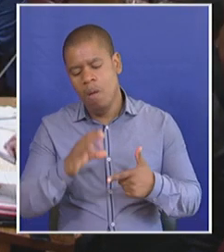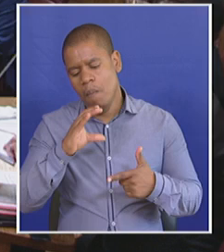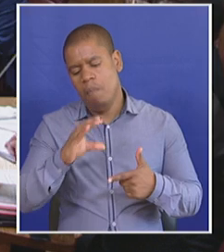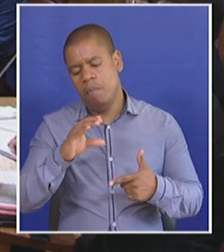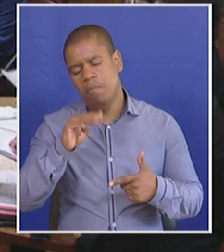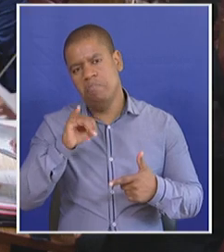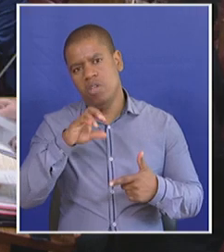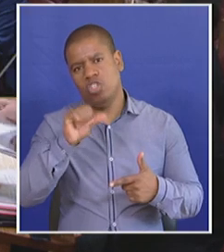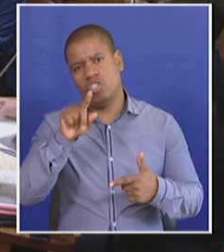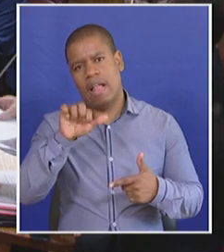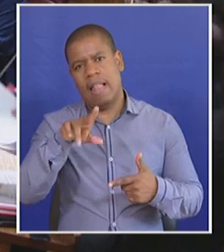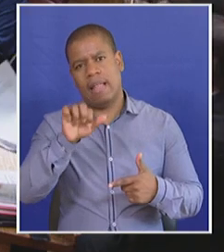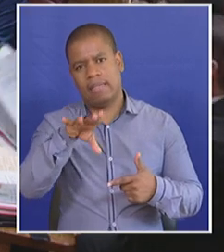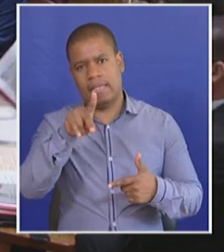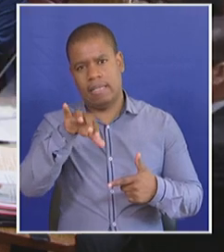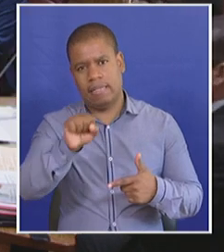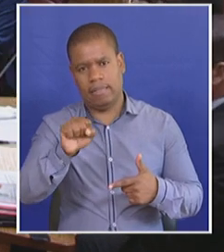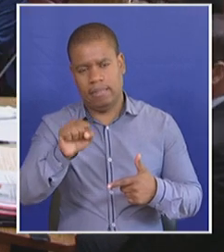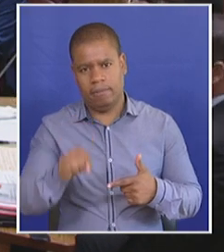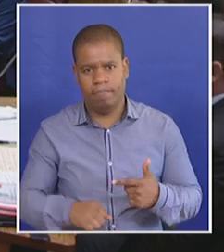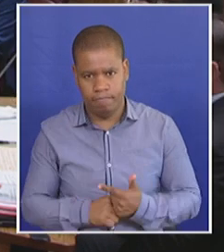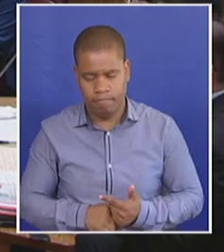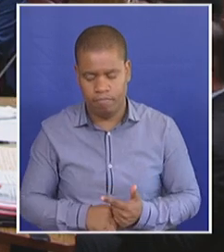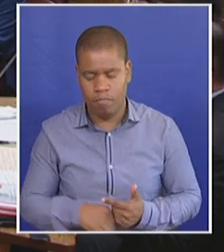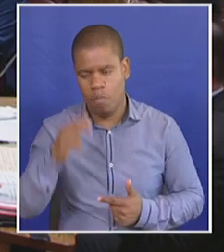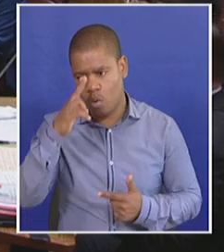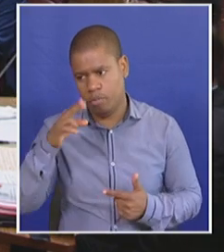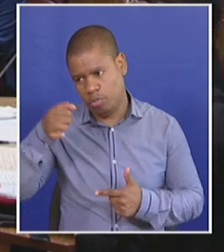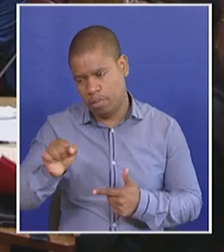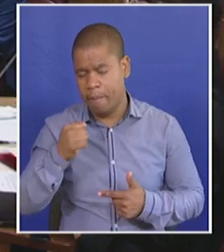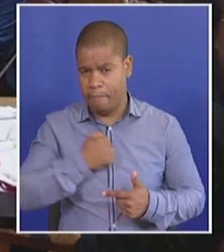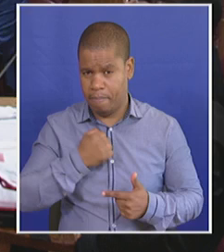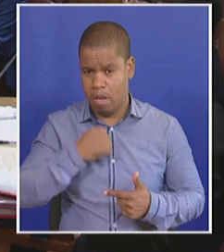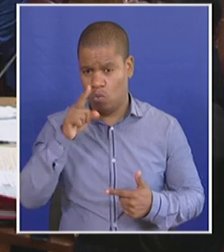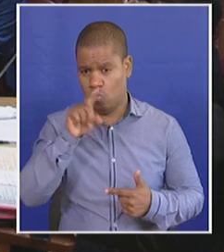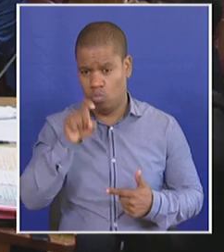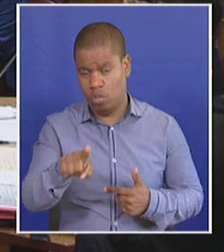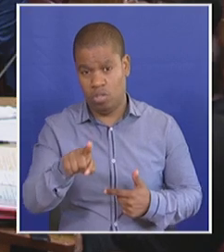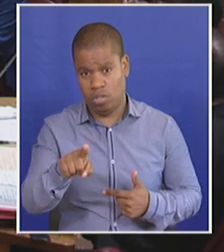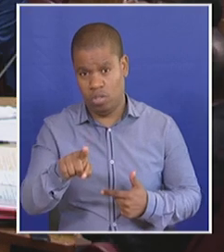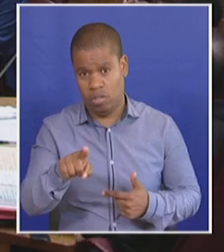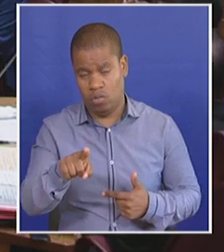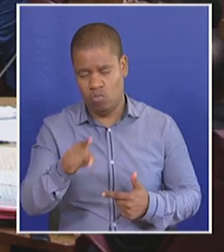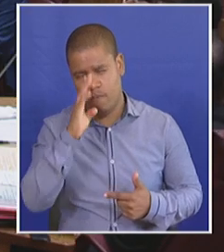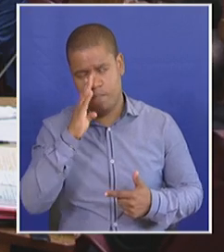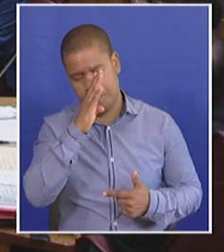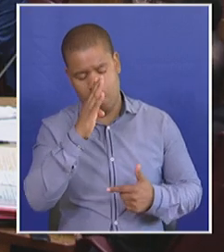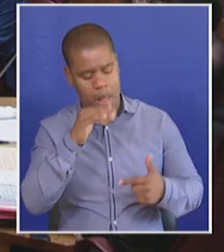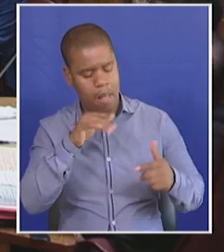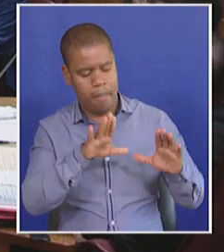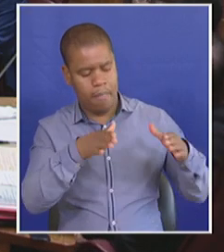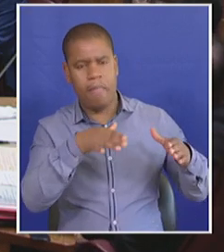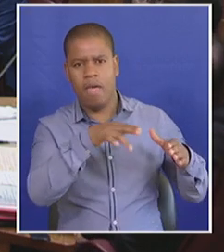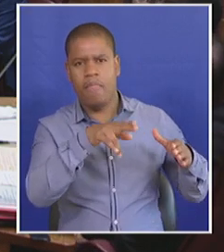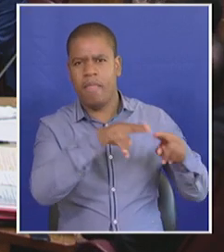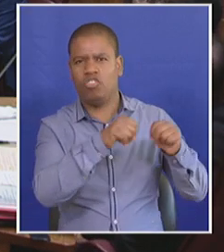Thank you, Honourable House Chairperson. Honourable House Chairperson, my question goes not so much to the national forum itself, but more